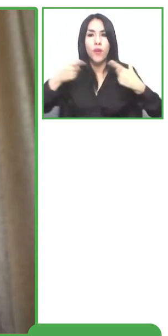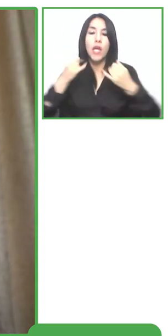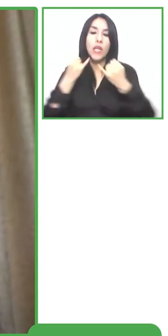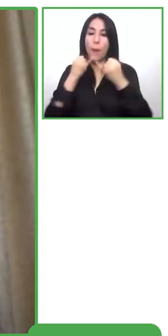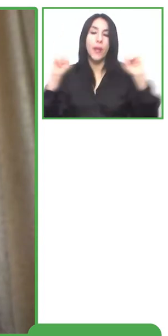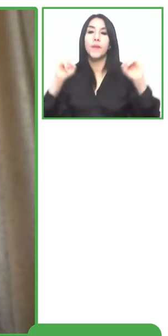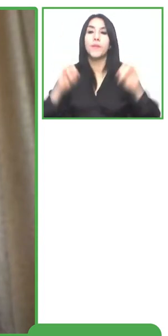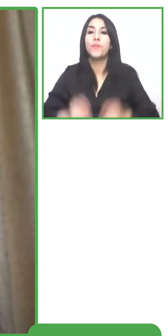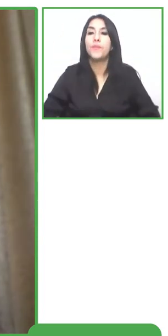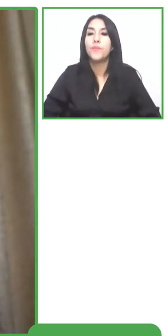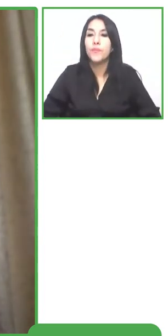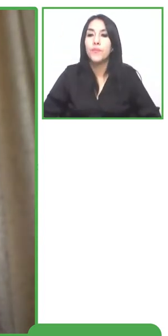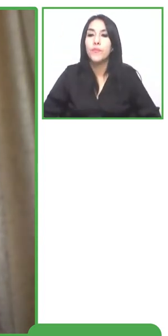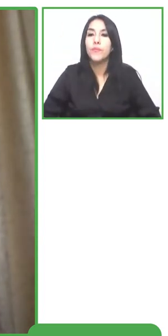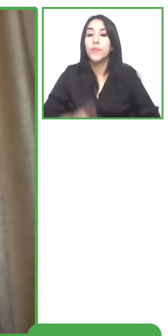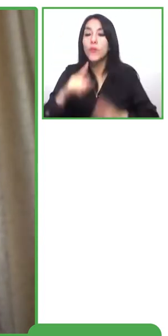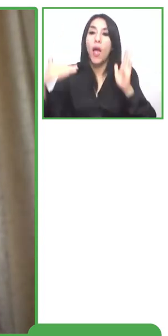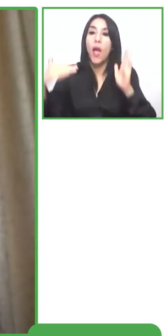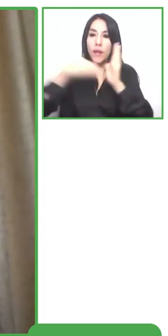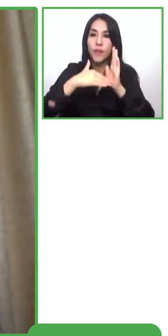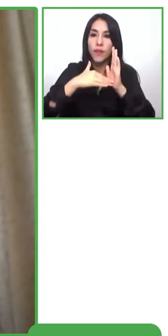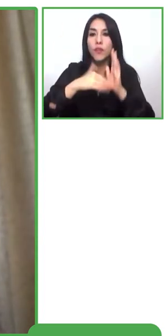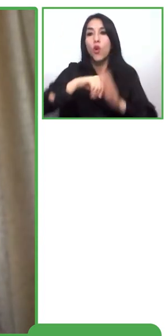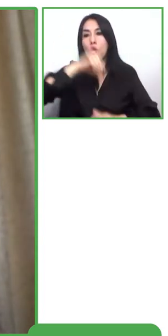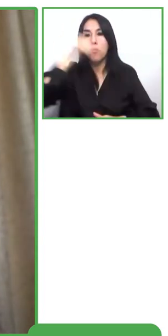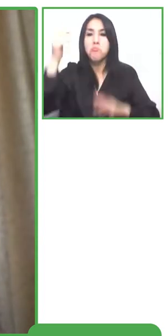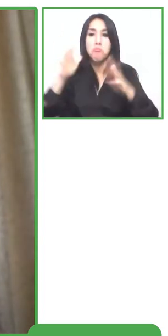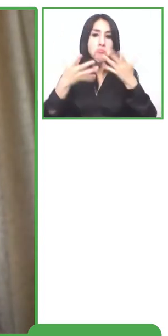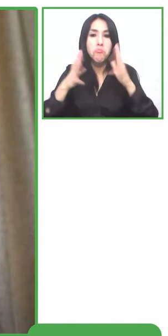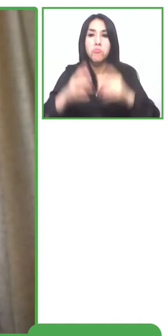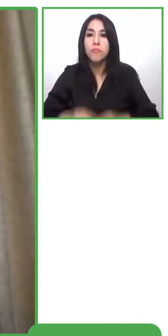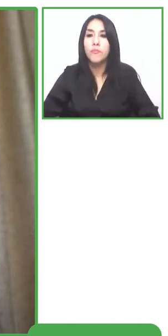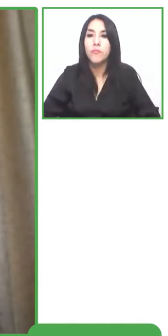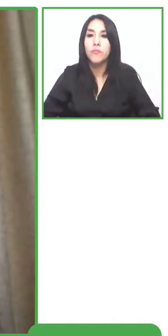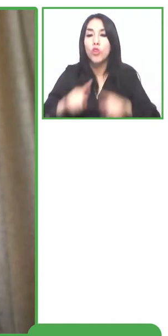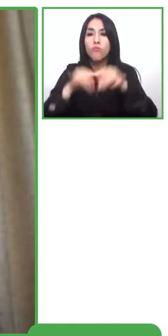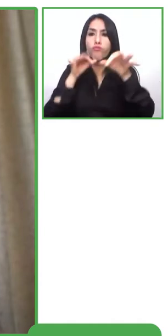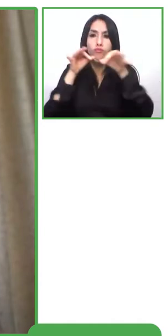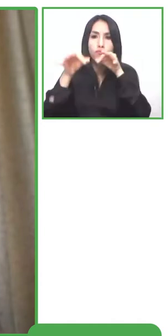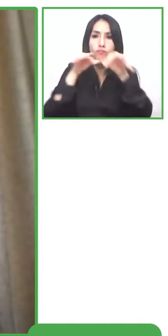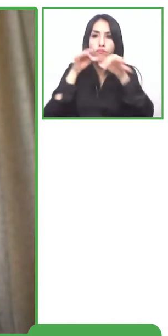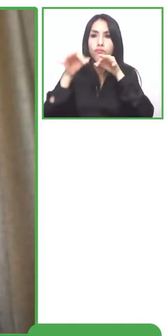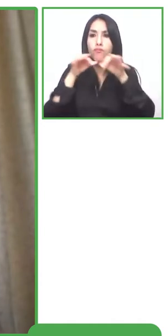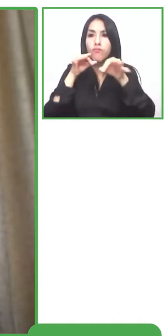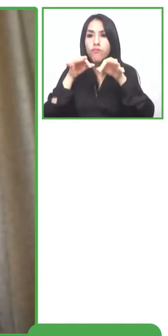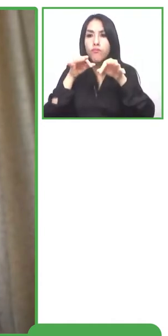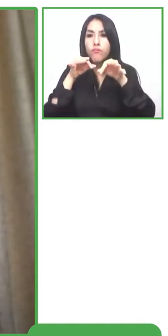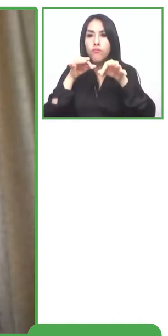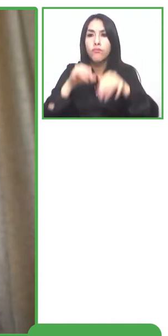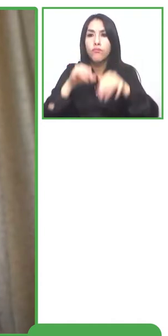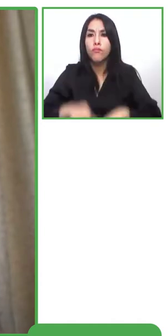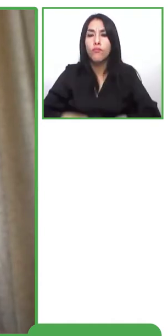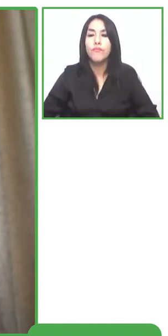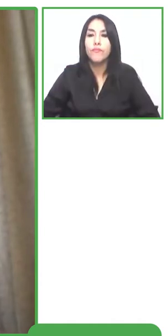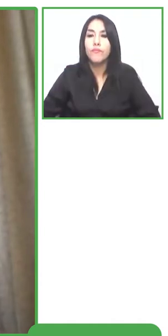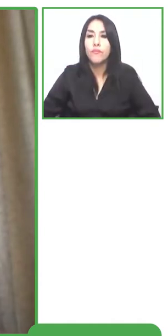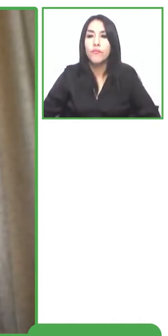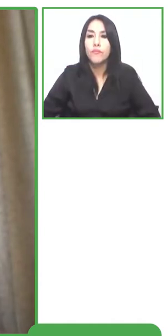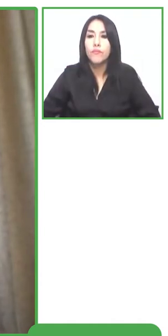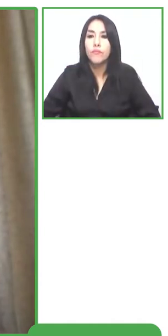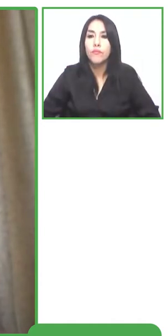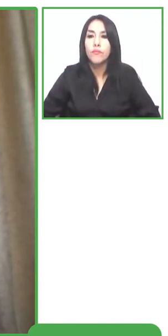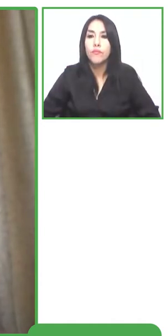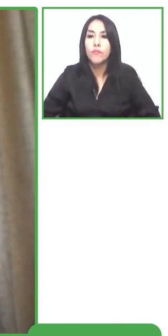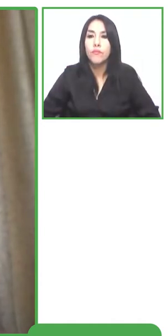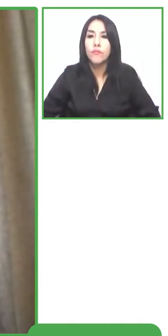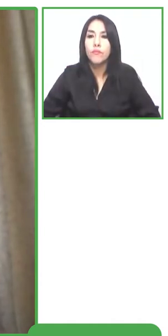Also, speaking a little about gender and the gender gap that we're facing, that women with disabilities